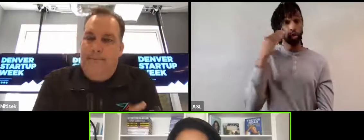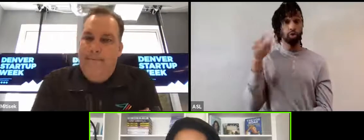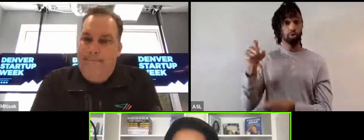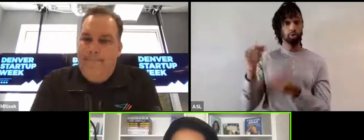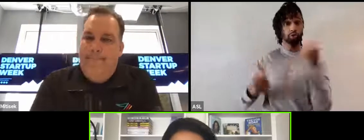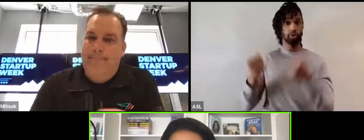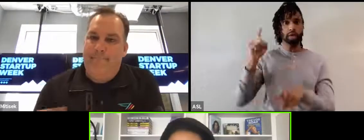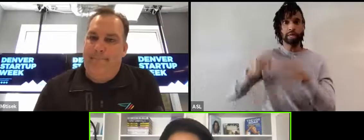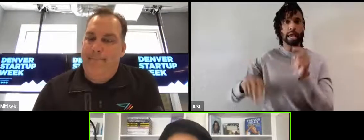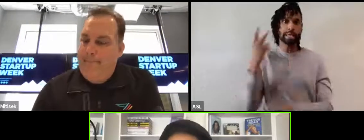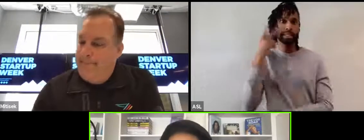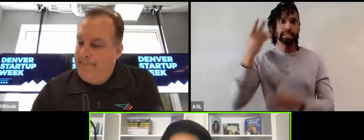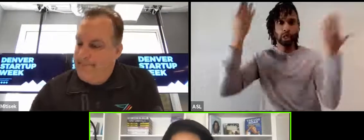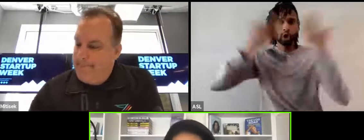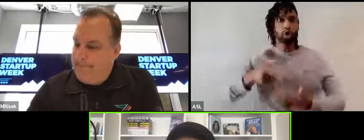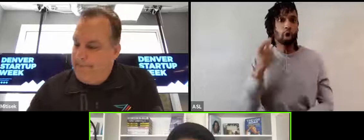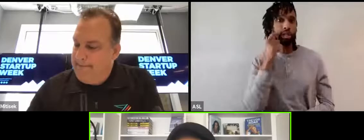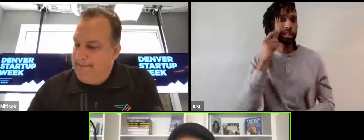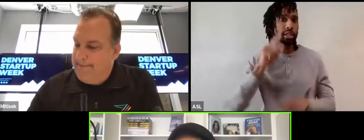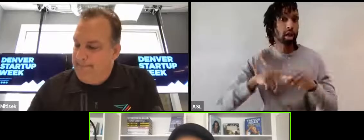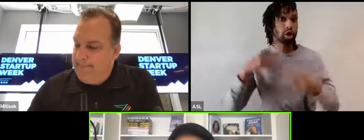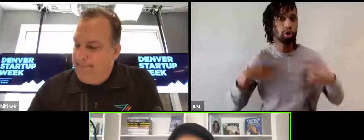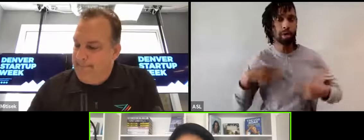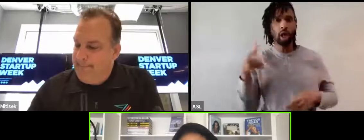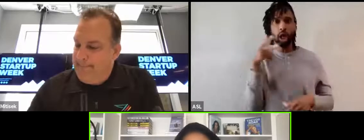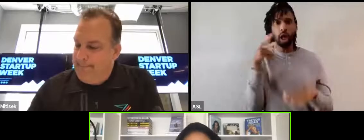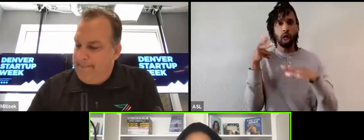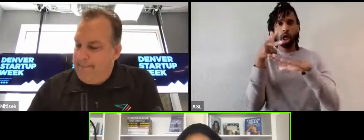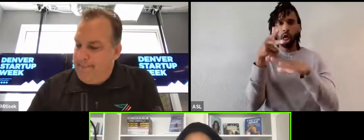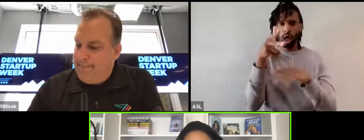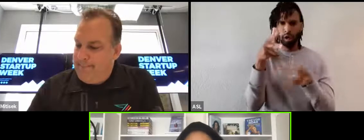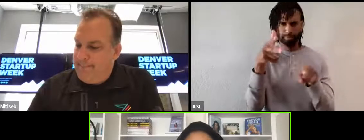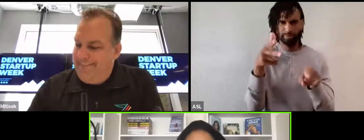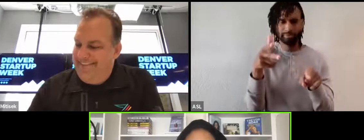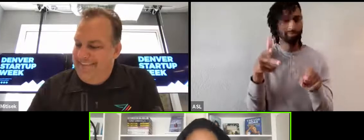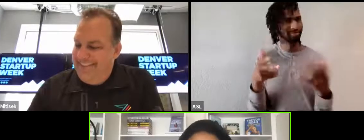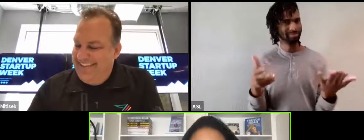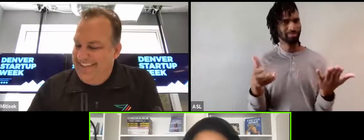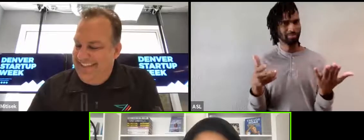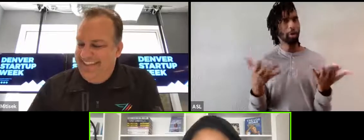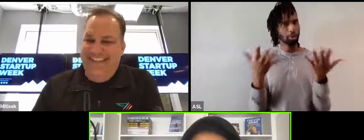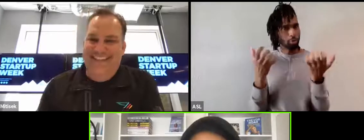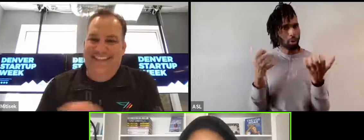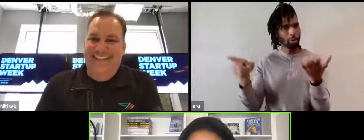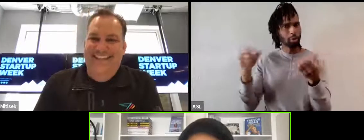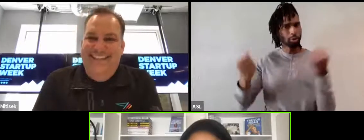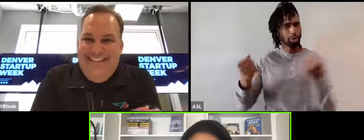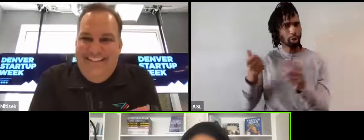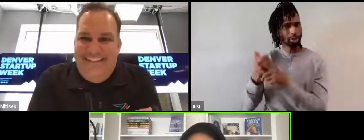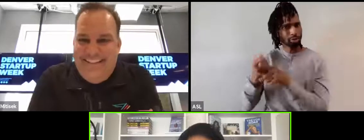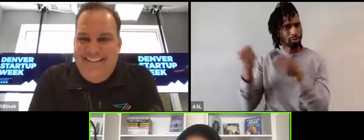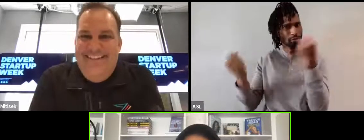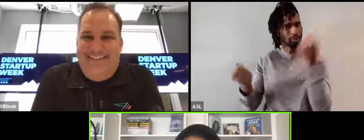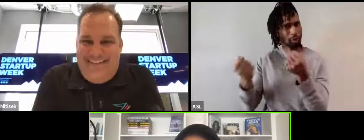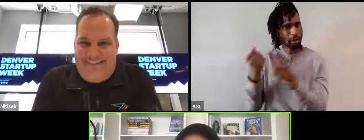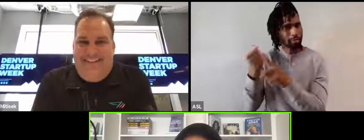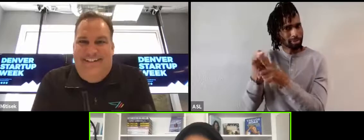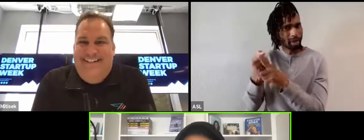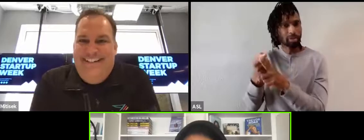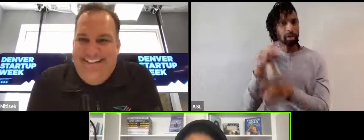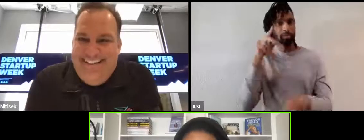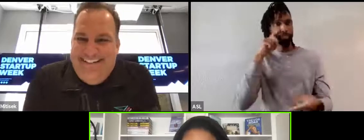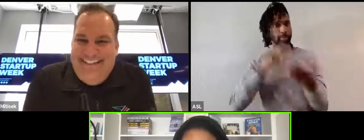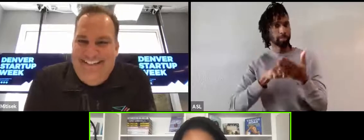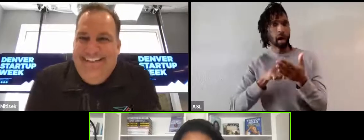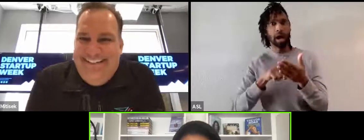able to see darker skin on humans. And don't you want them to be able to see darker skin on humans? This is for sure.